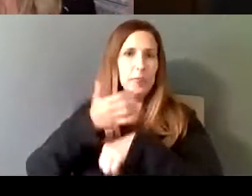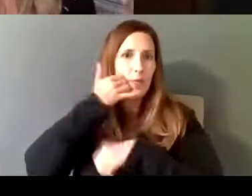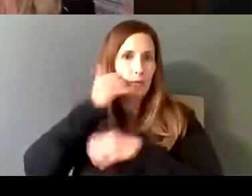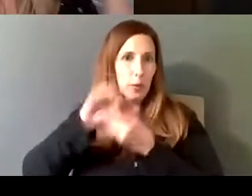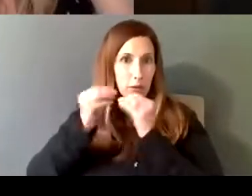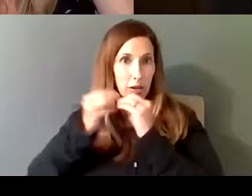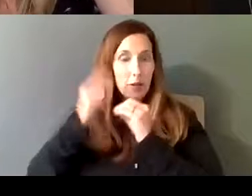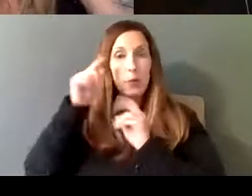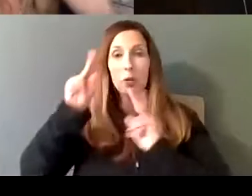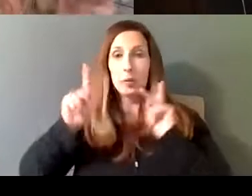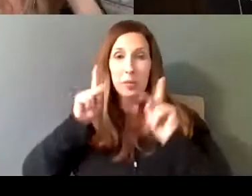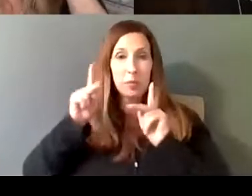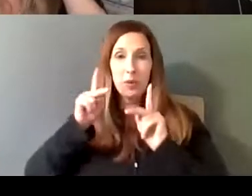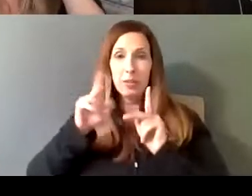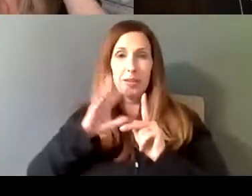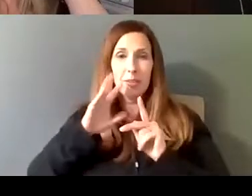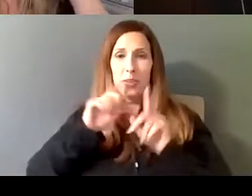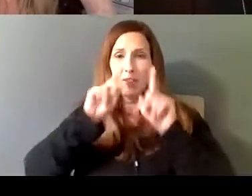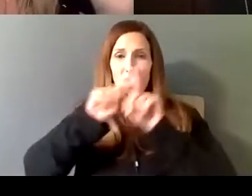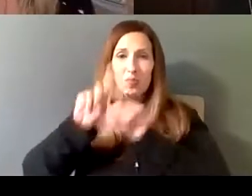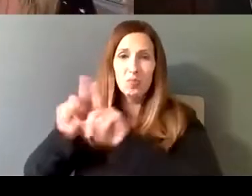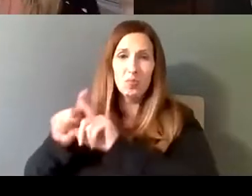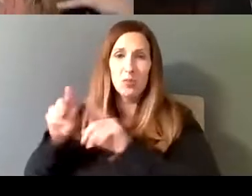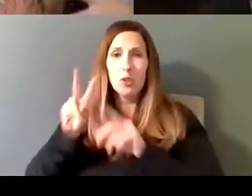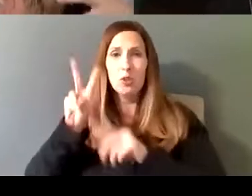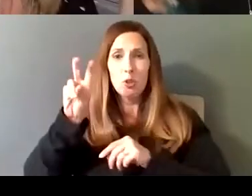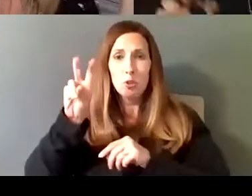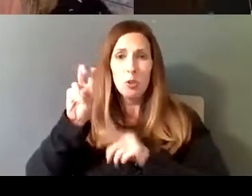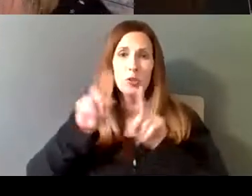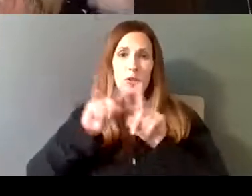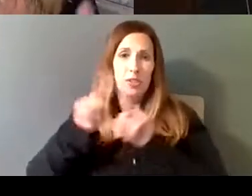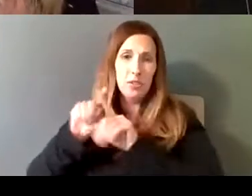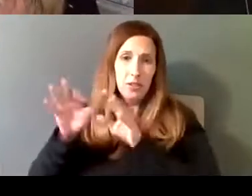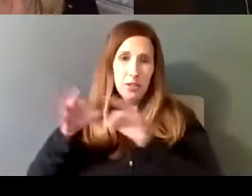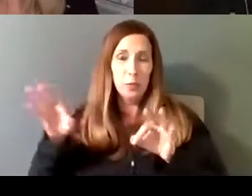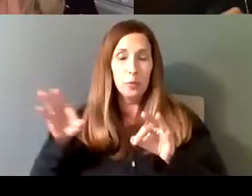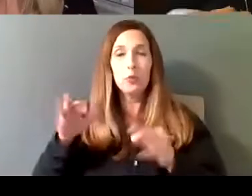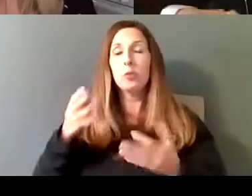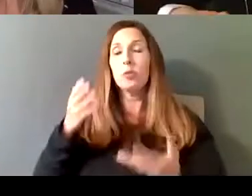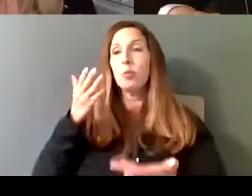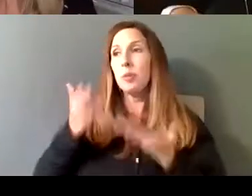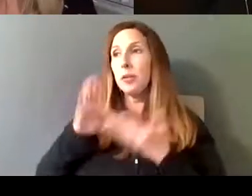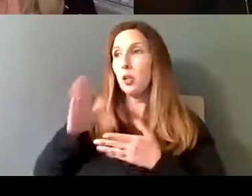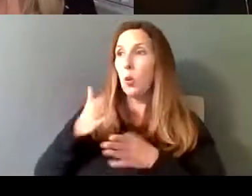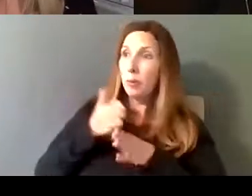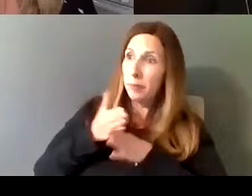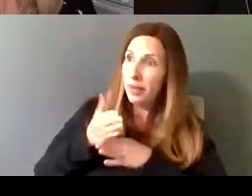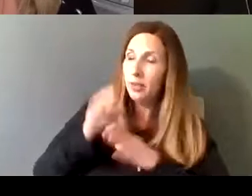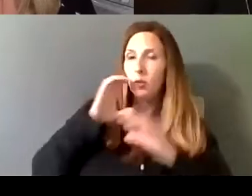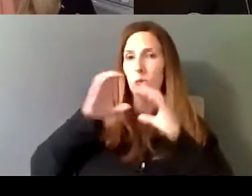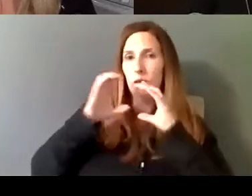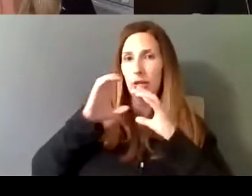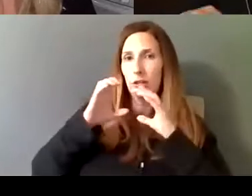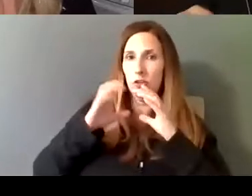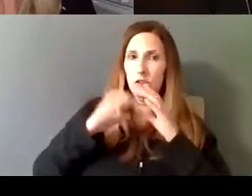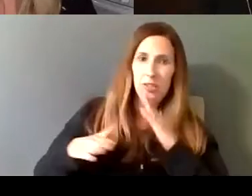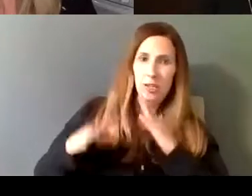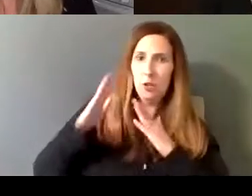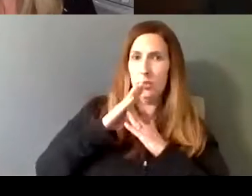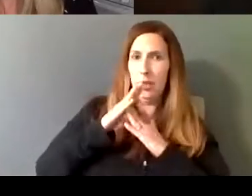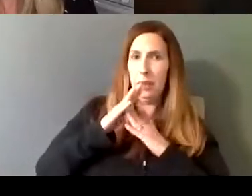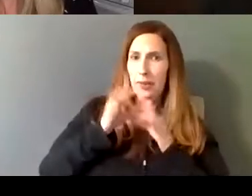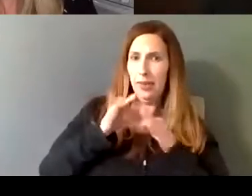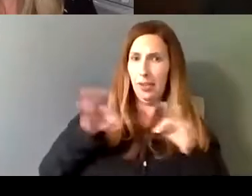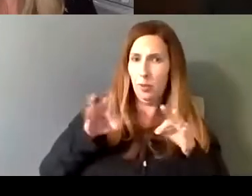200 languages. So while your main efforts with translation or your main communications may be in the top languages in the region,